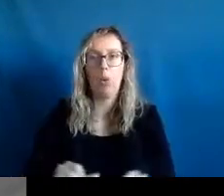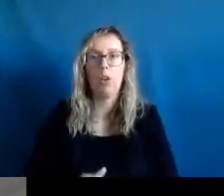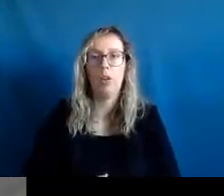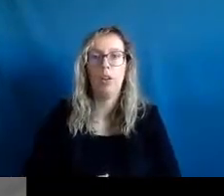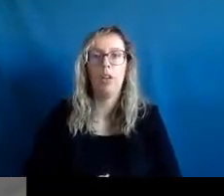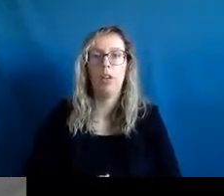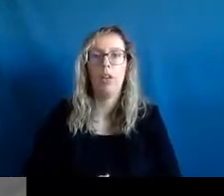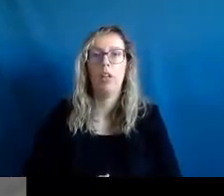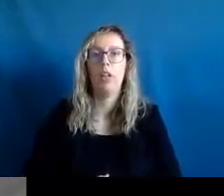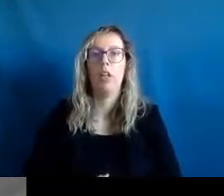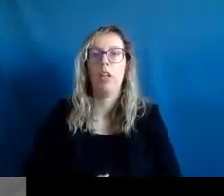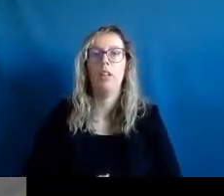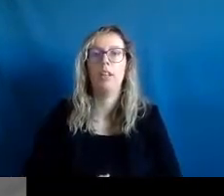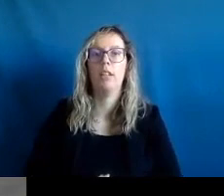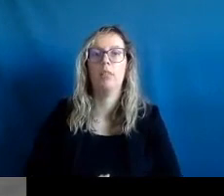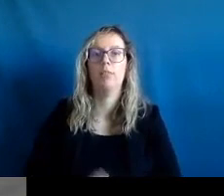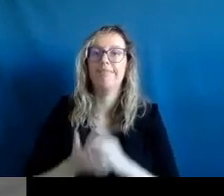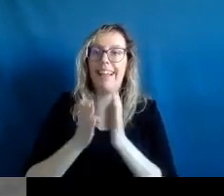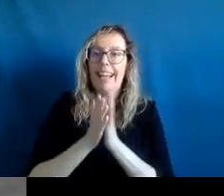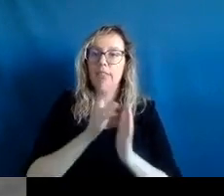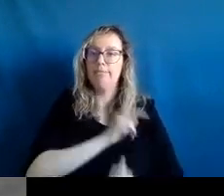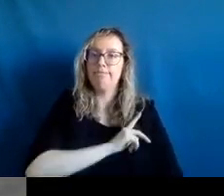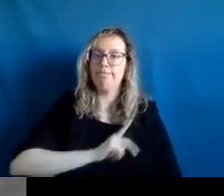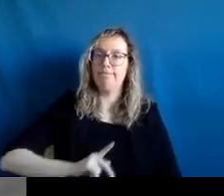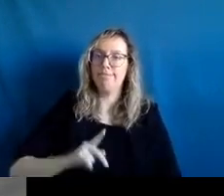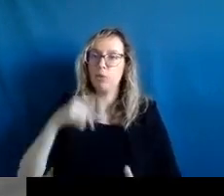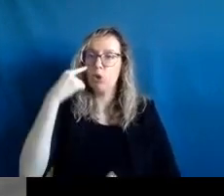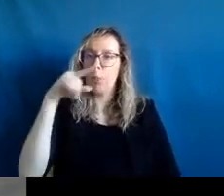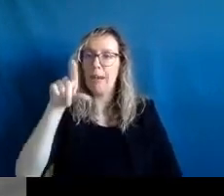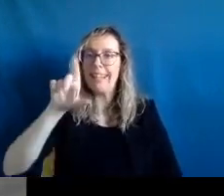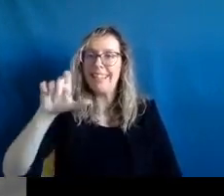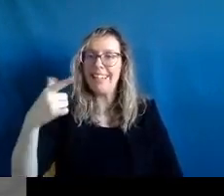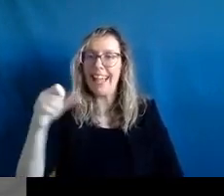of those crucified broken and the bodies taken down.